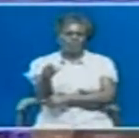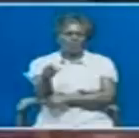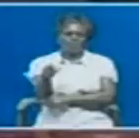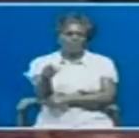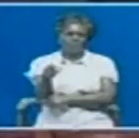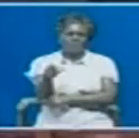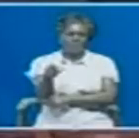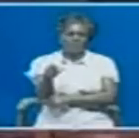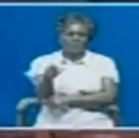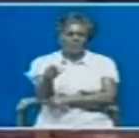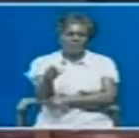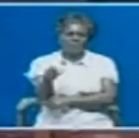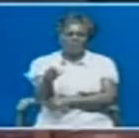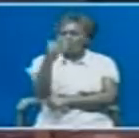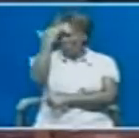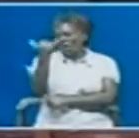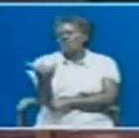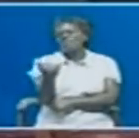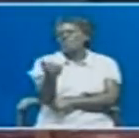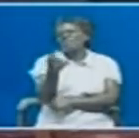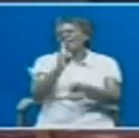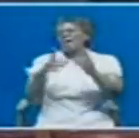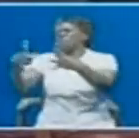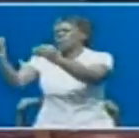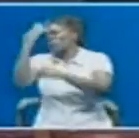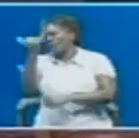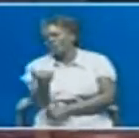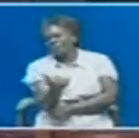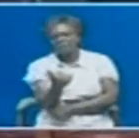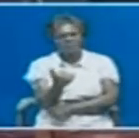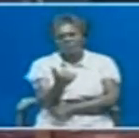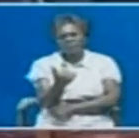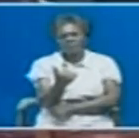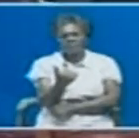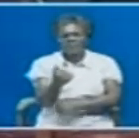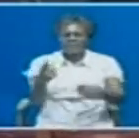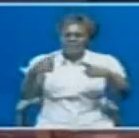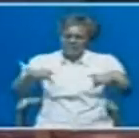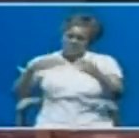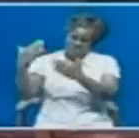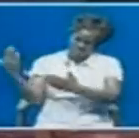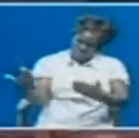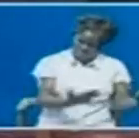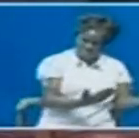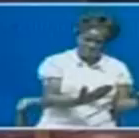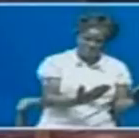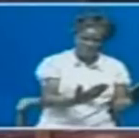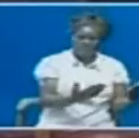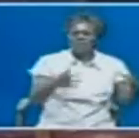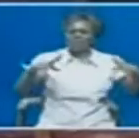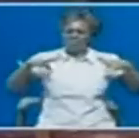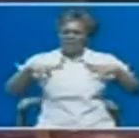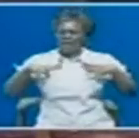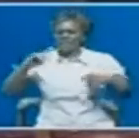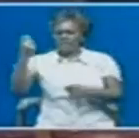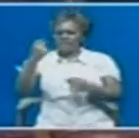I said, why run away from him? Yeah. No. Yeah. Let's bring him back. Yeah. I mean, he brought pride to this country.